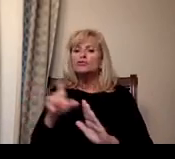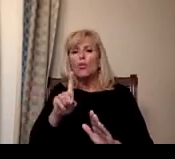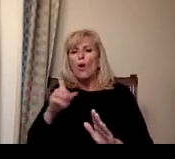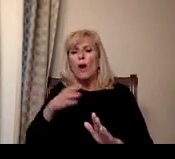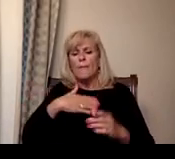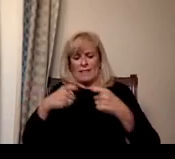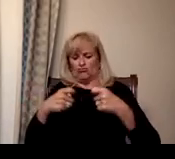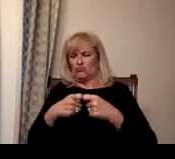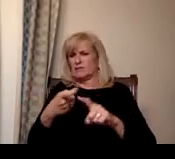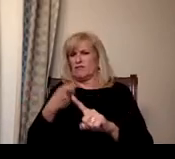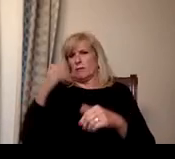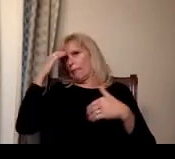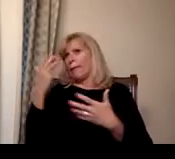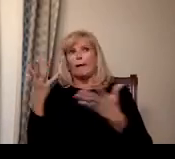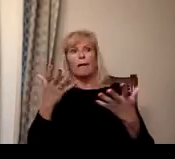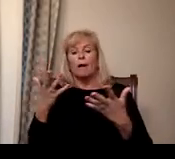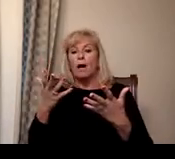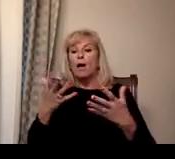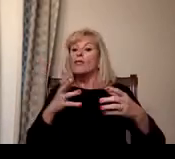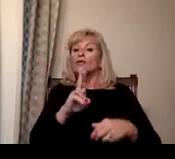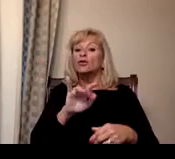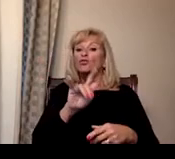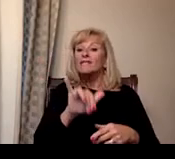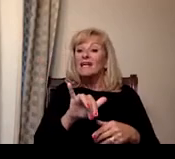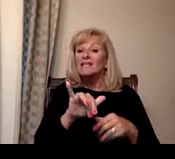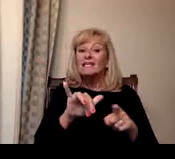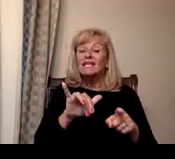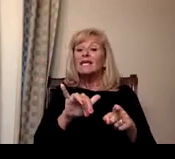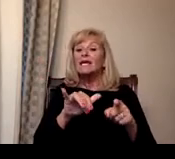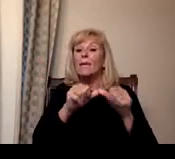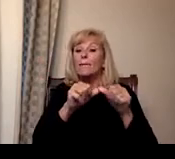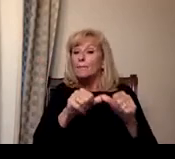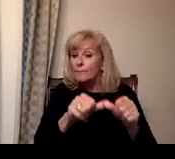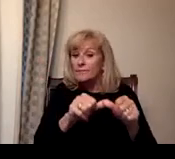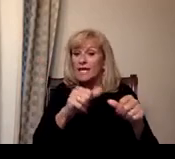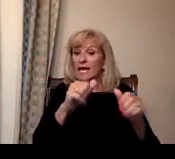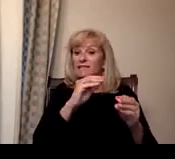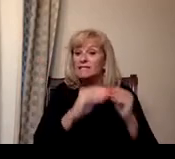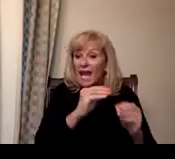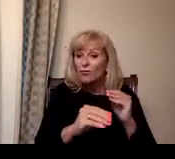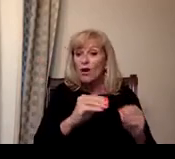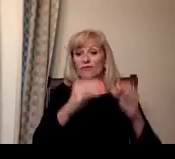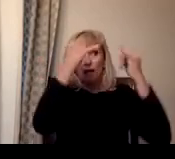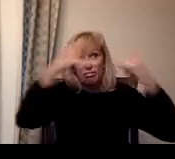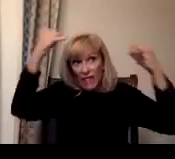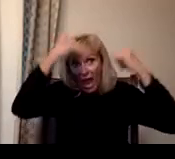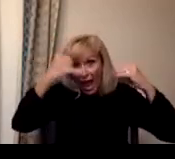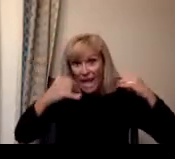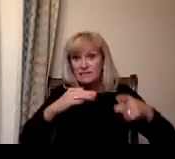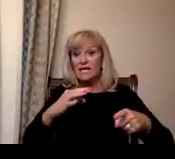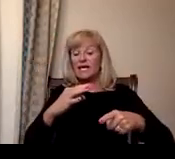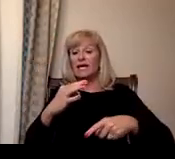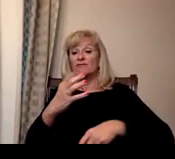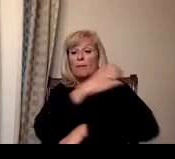The utility still maintains the lines, they still bill you. If the power goes out, you still call